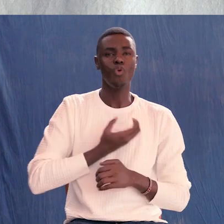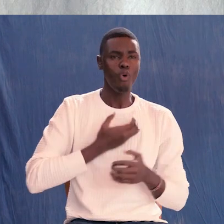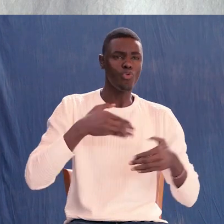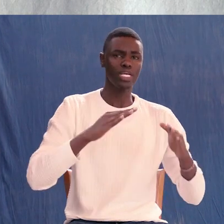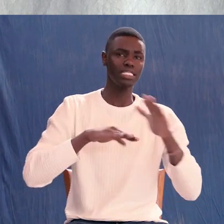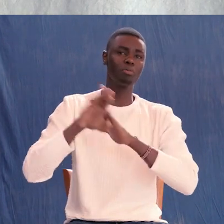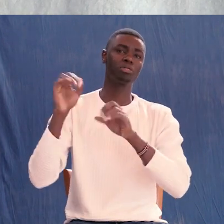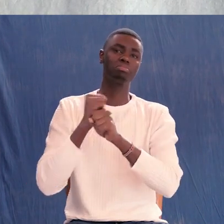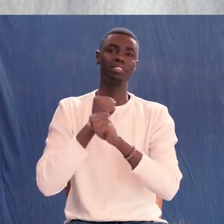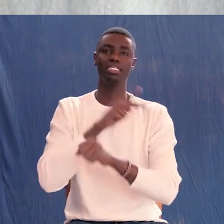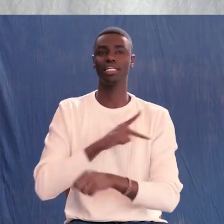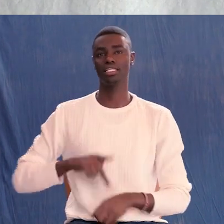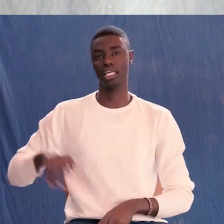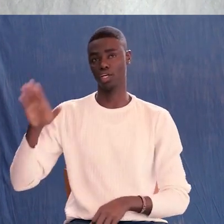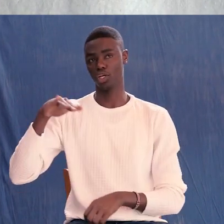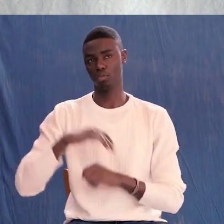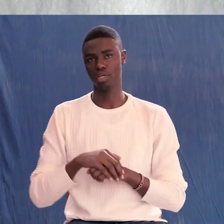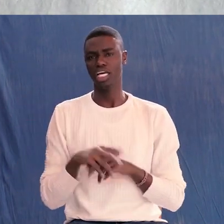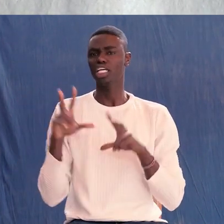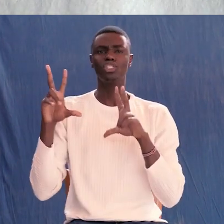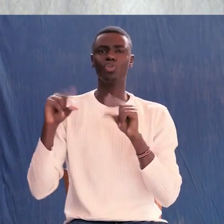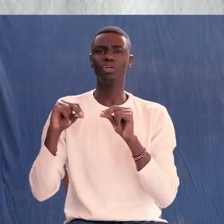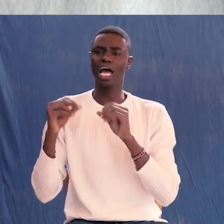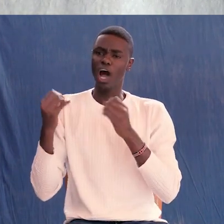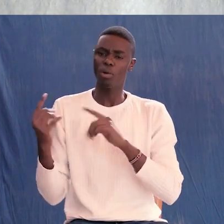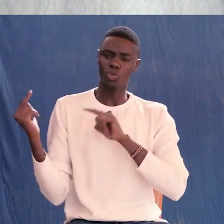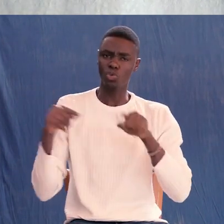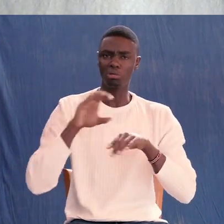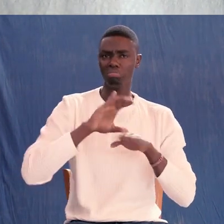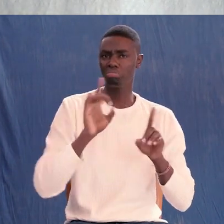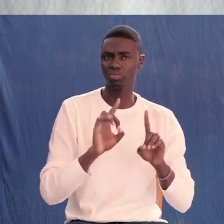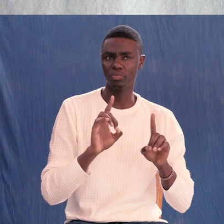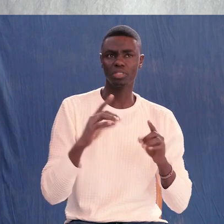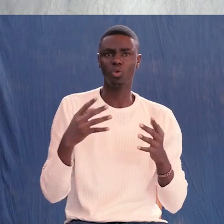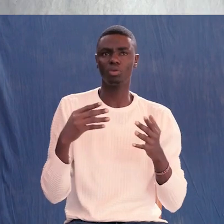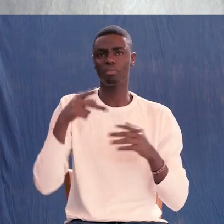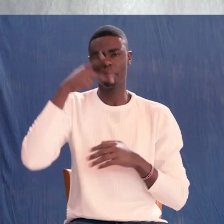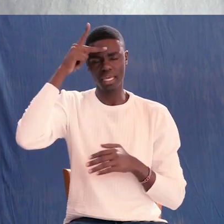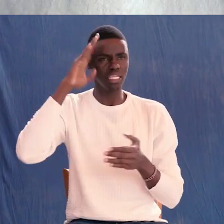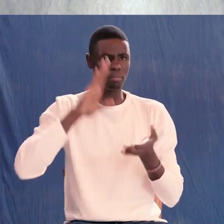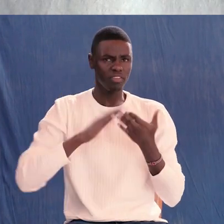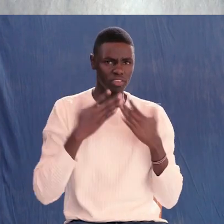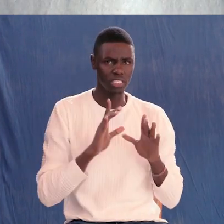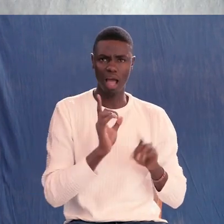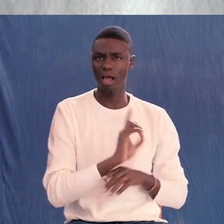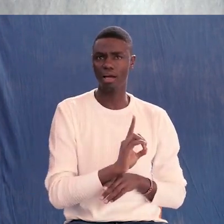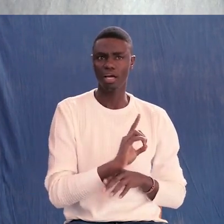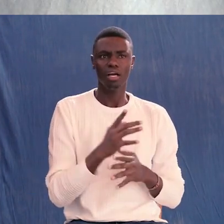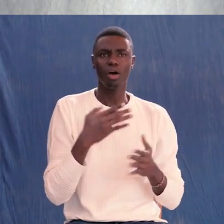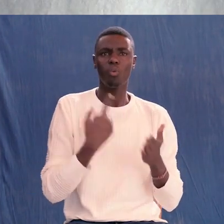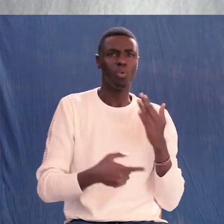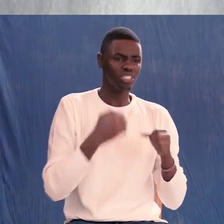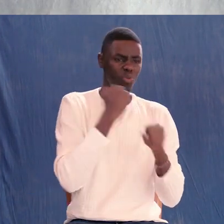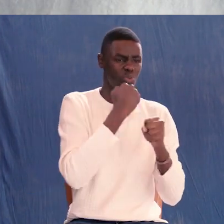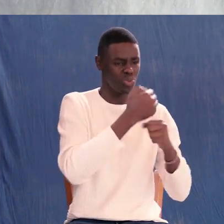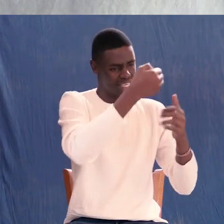kingdom. Listen, it's not how much you've attended church. It's not what your parents believed. It's not what good you